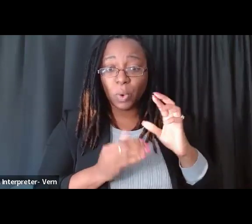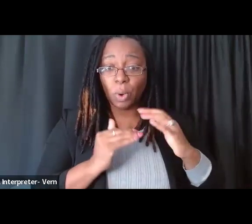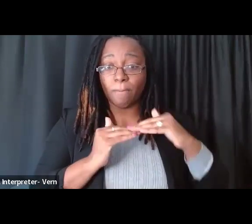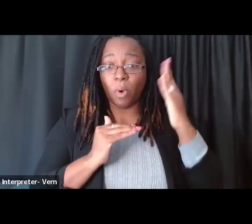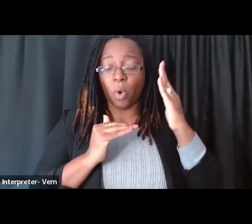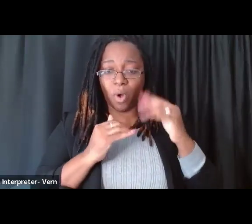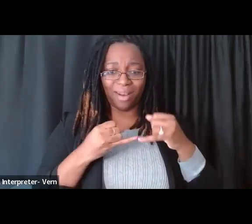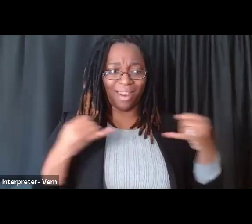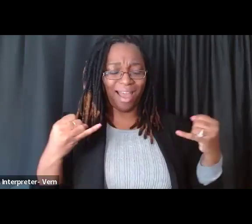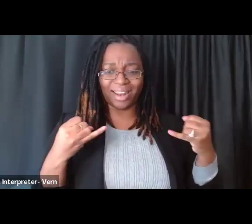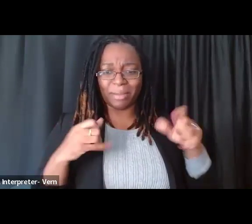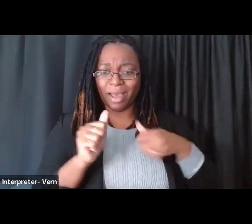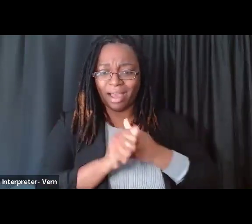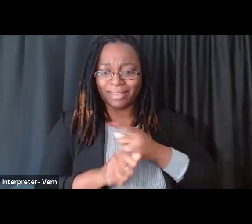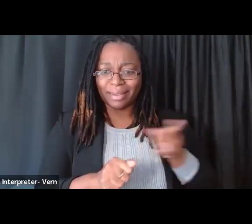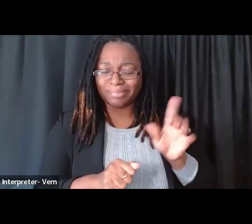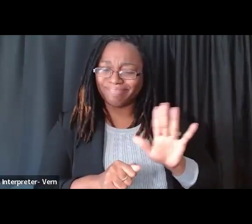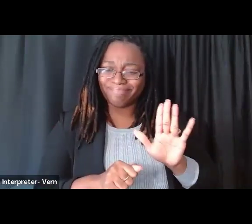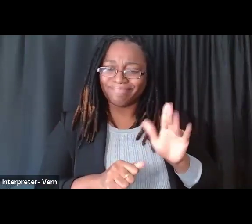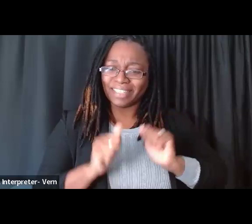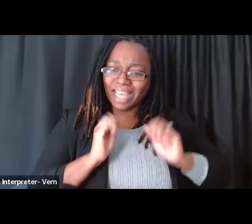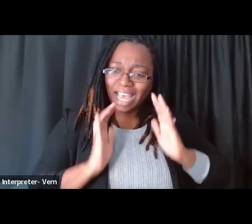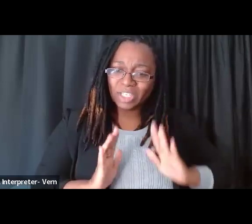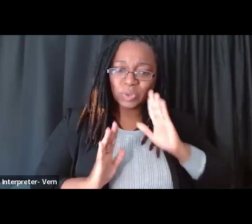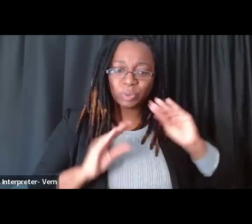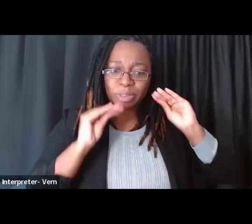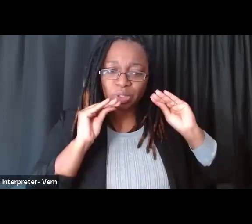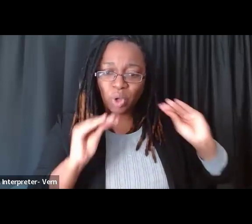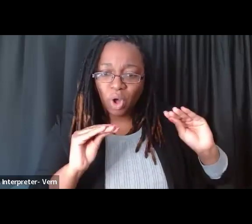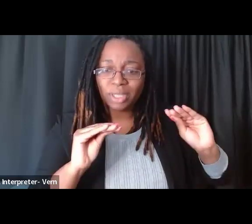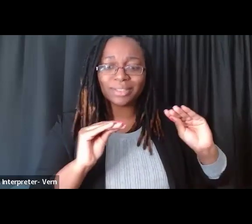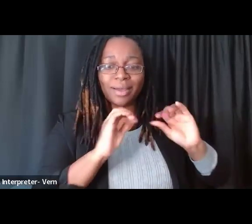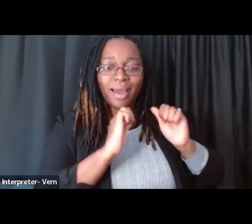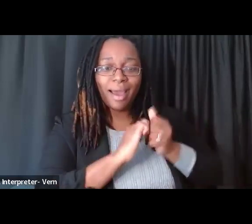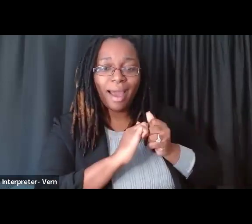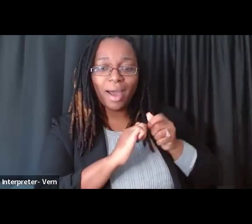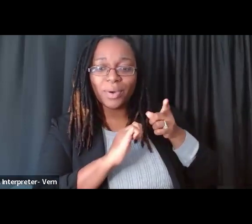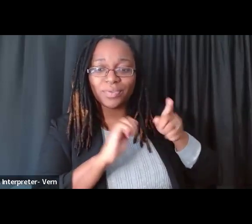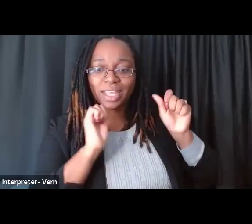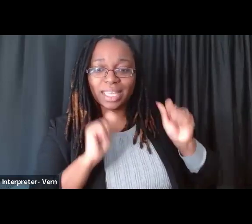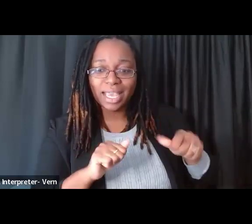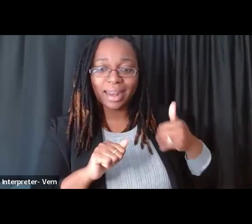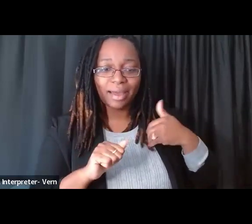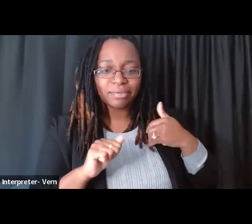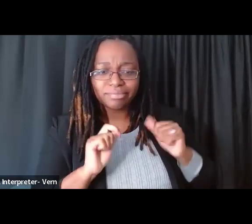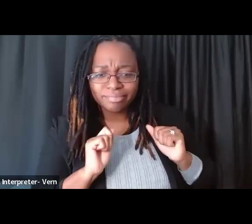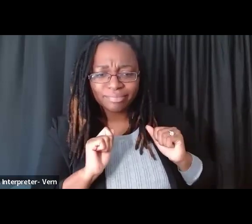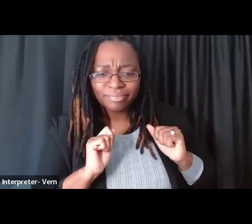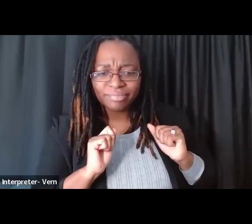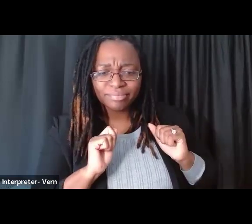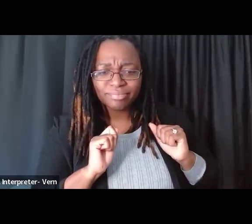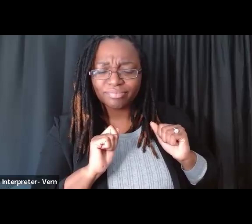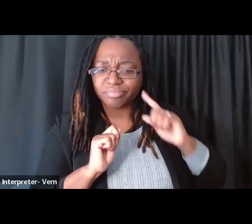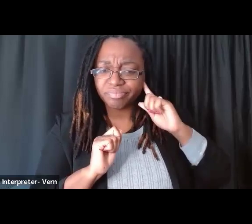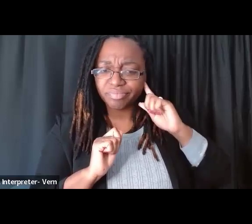job. I bring this up because actors have been trained into terror about speaking up for fear of losing their jobs. They perform under